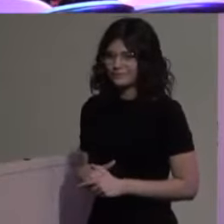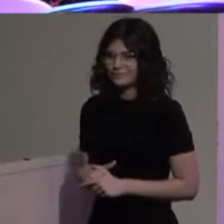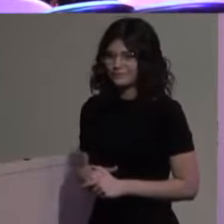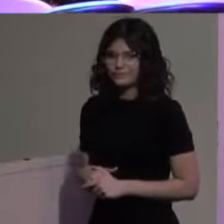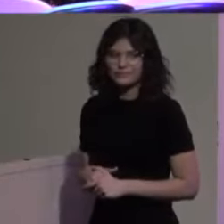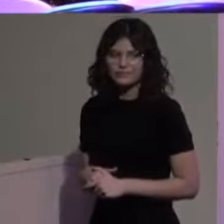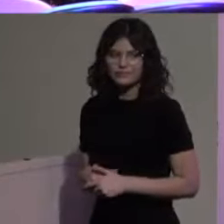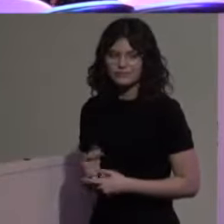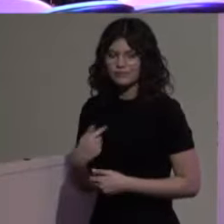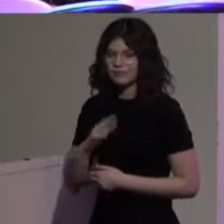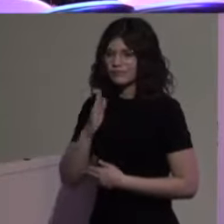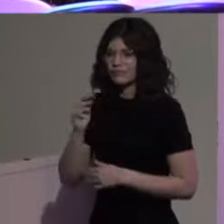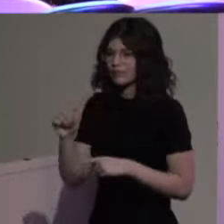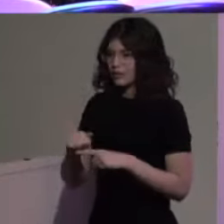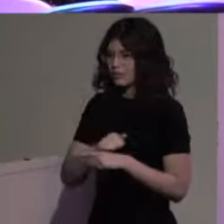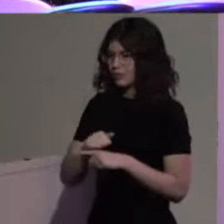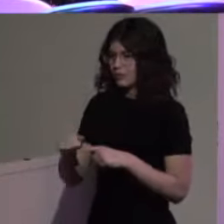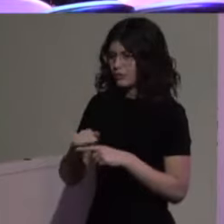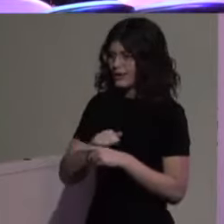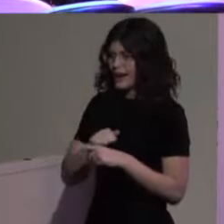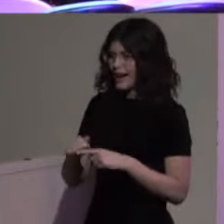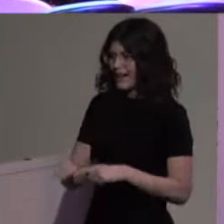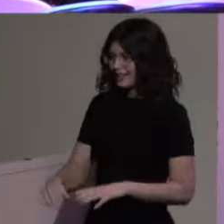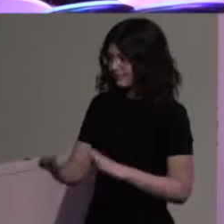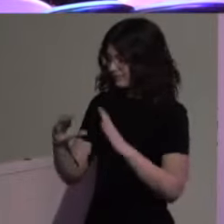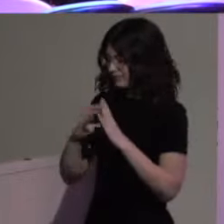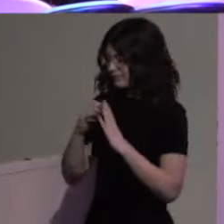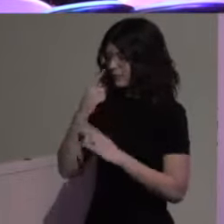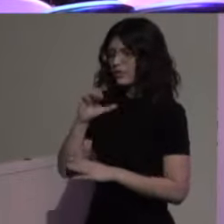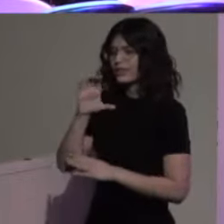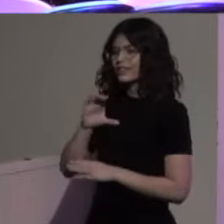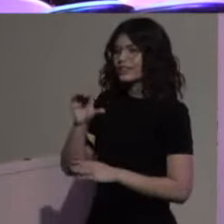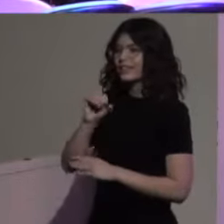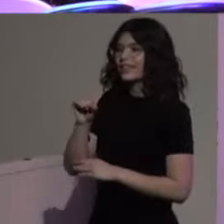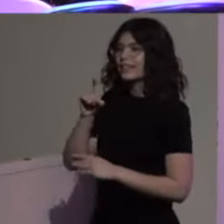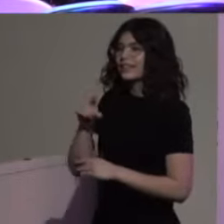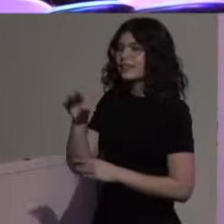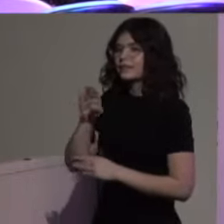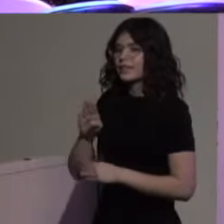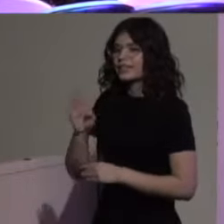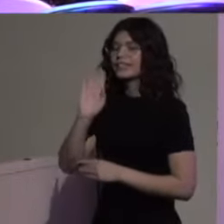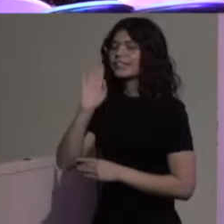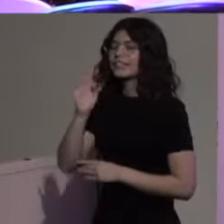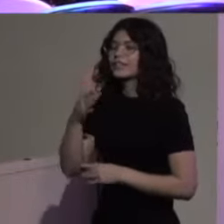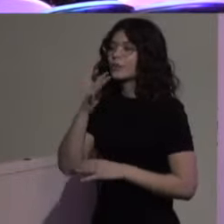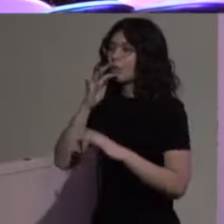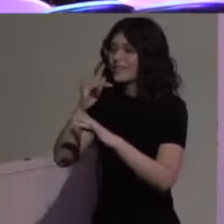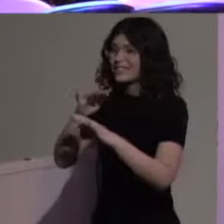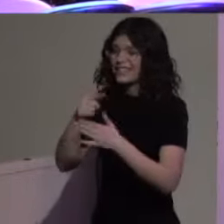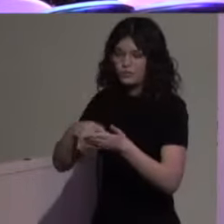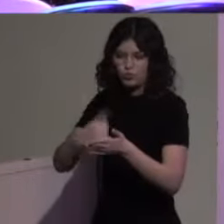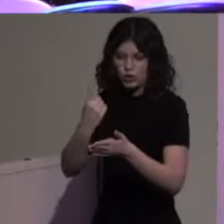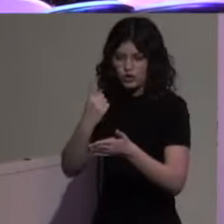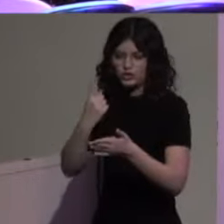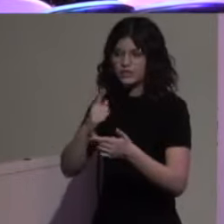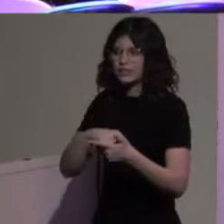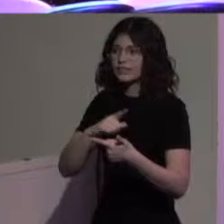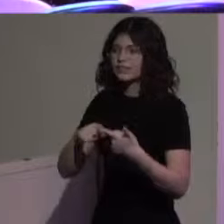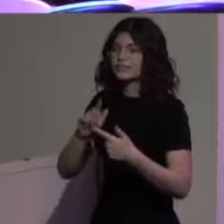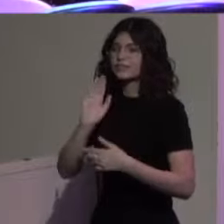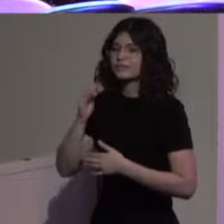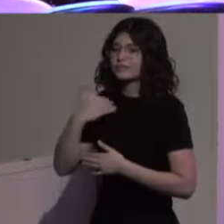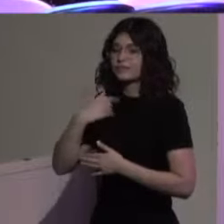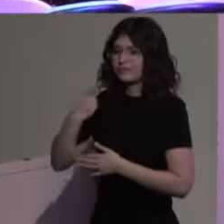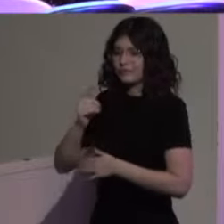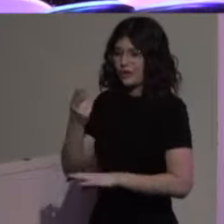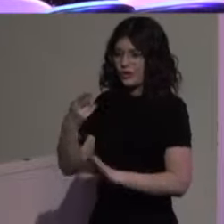we're going to practice the chorus of CSDB. We're going to sing it once, and then we're going to have you guys